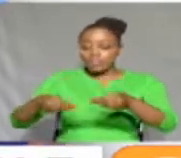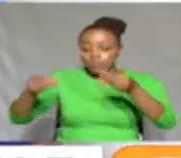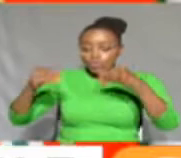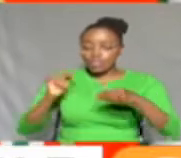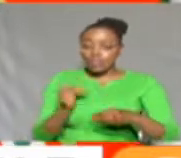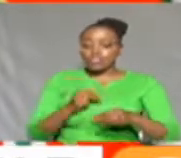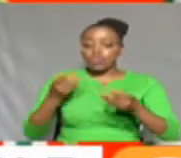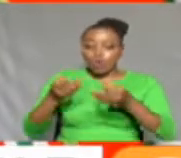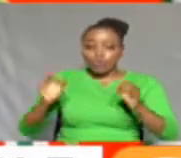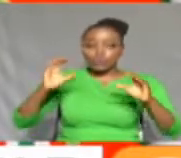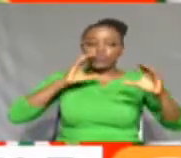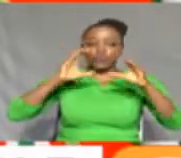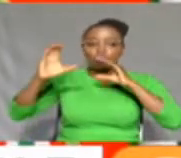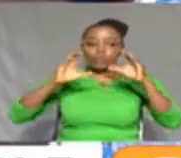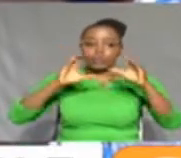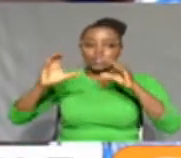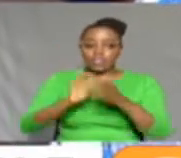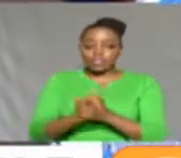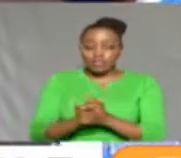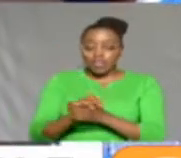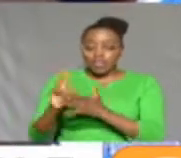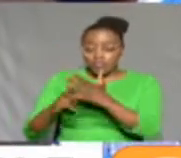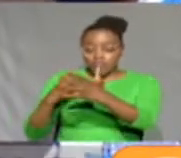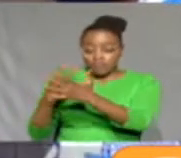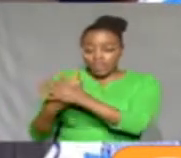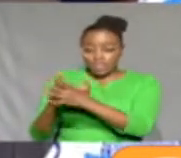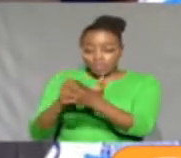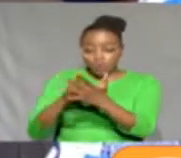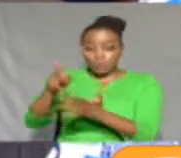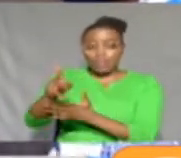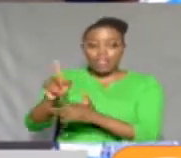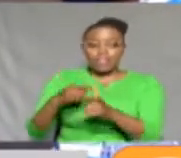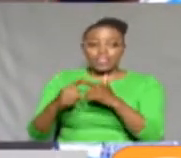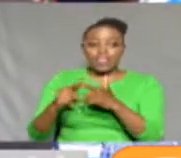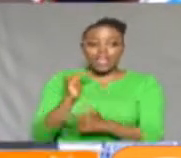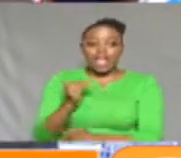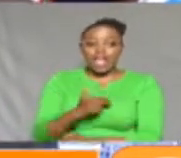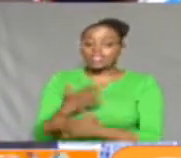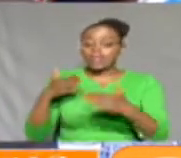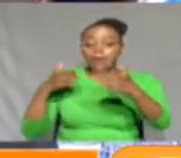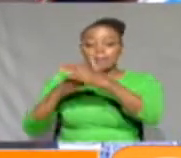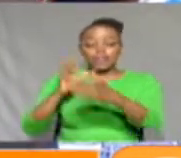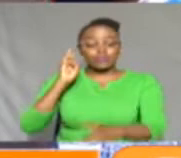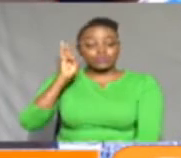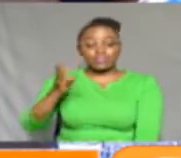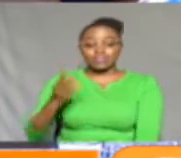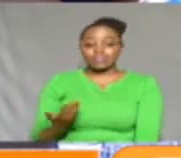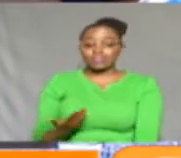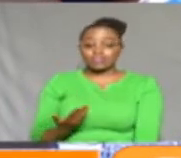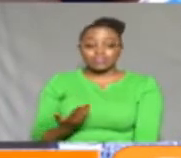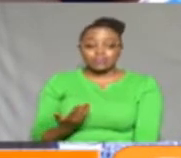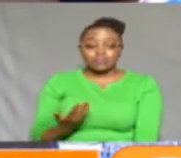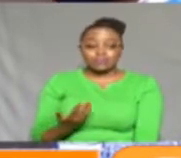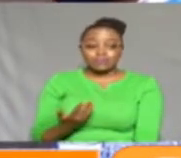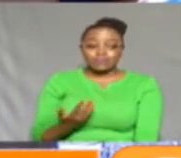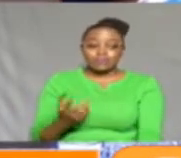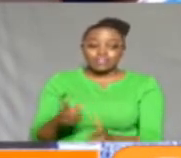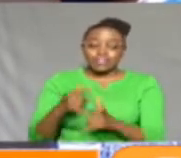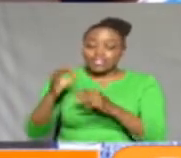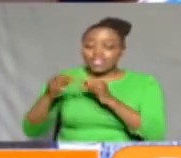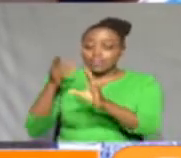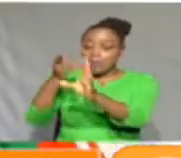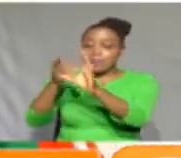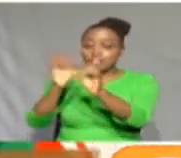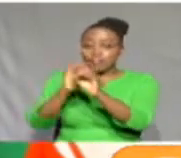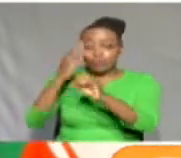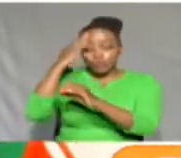official communication. Failure to pay, then we are going to be banned. Then of course, if you don't